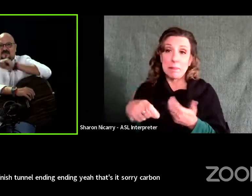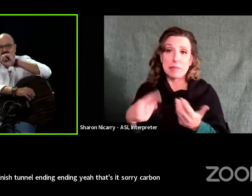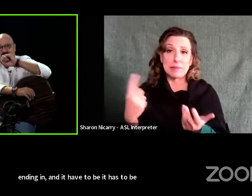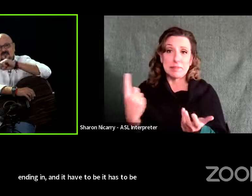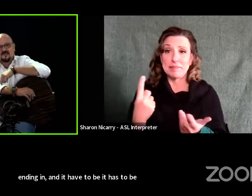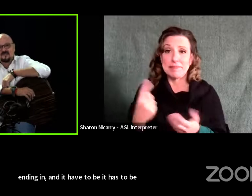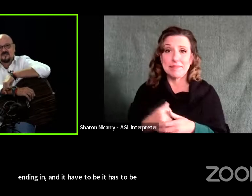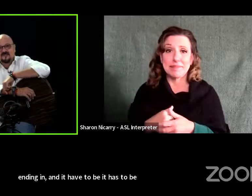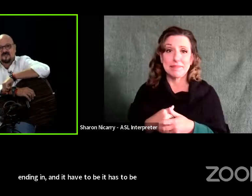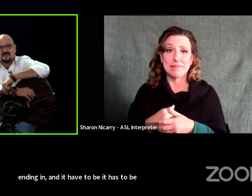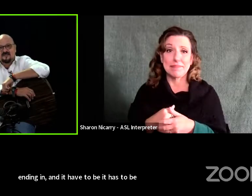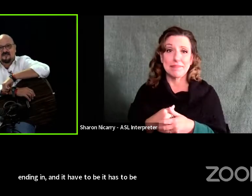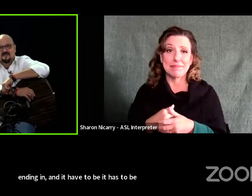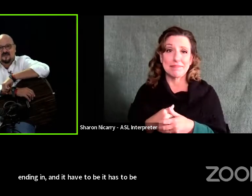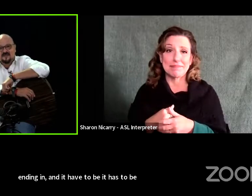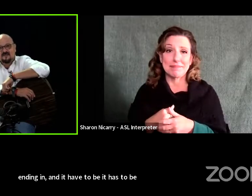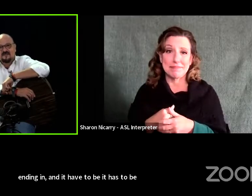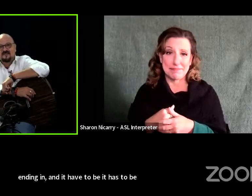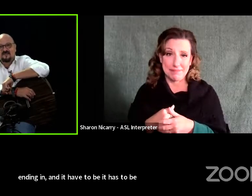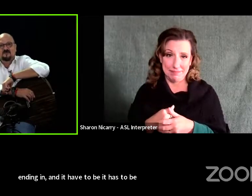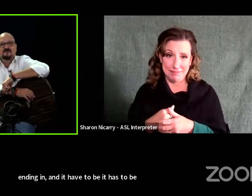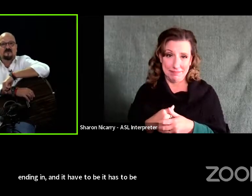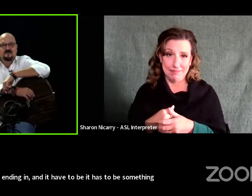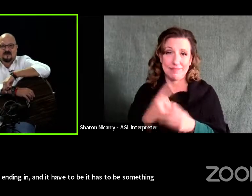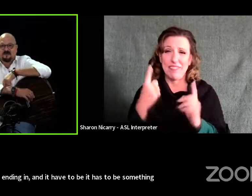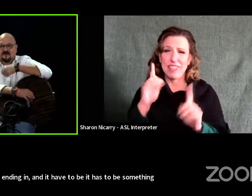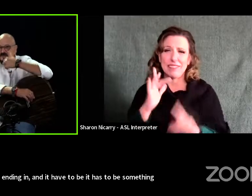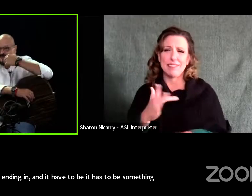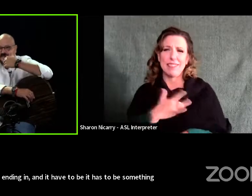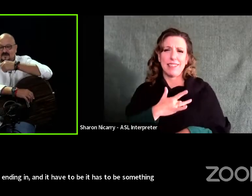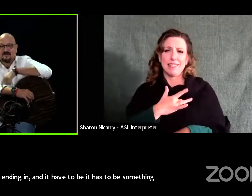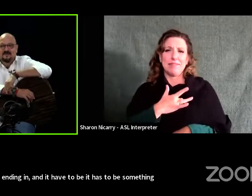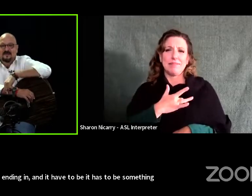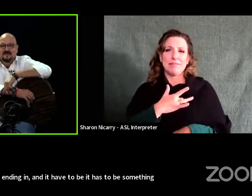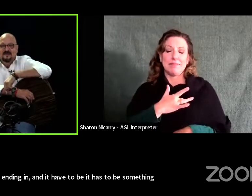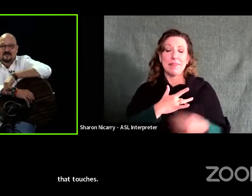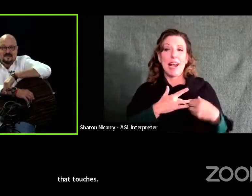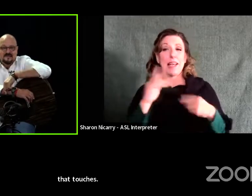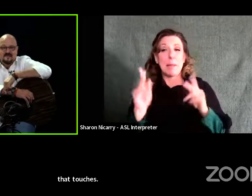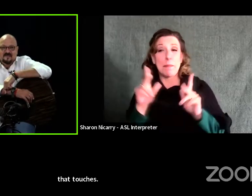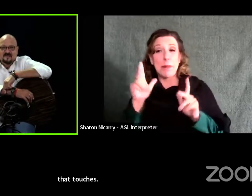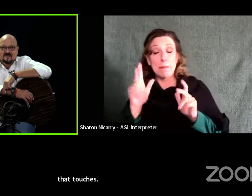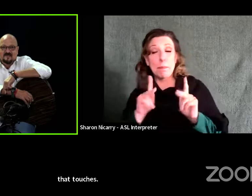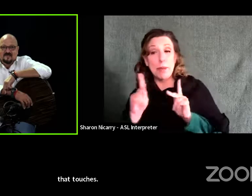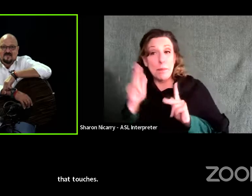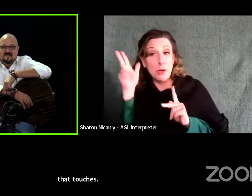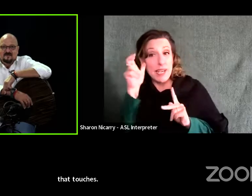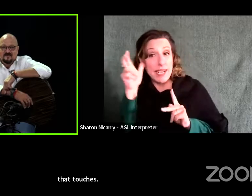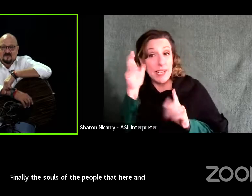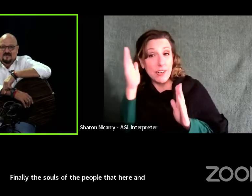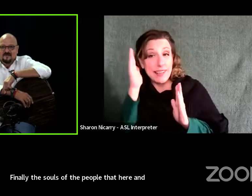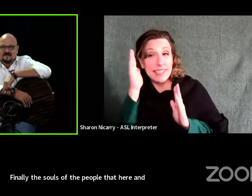something that touches finally the souls of the people that hear and listen.